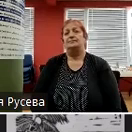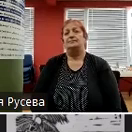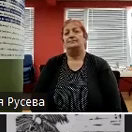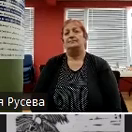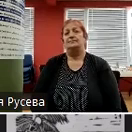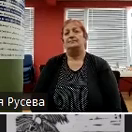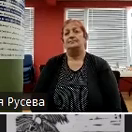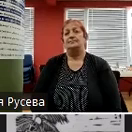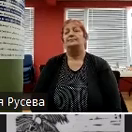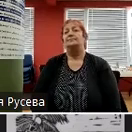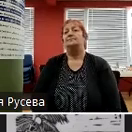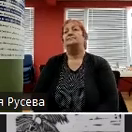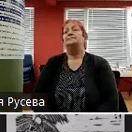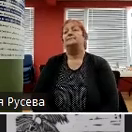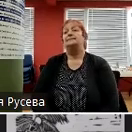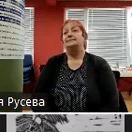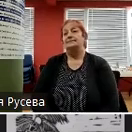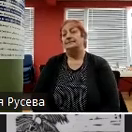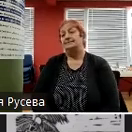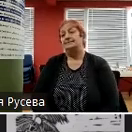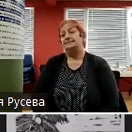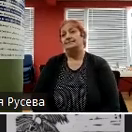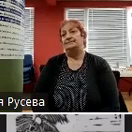That's just a tip, just so you know.